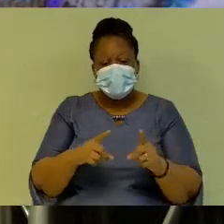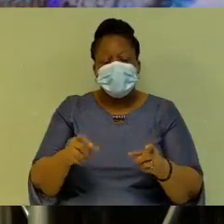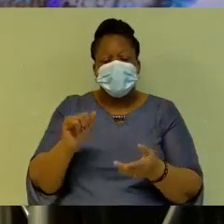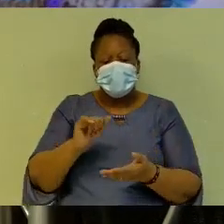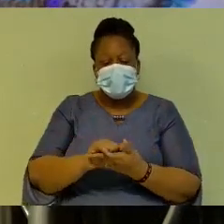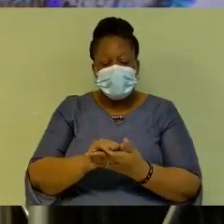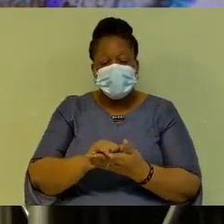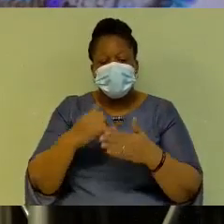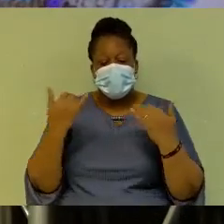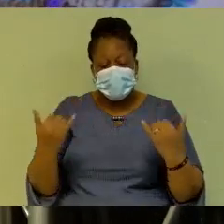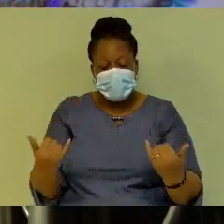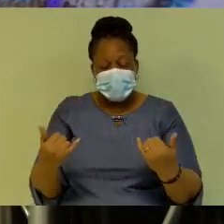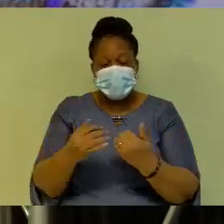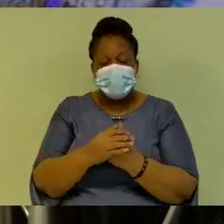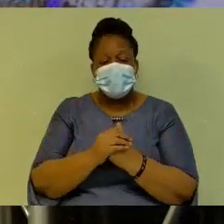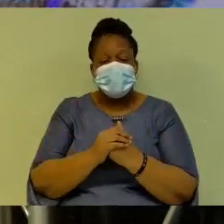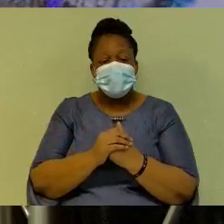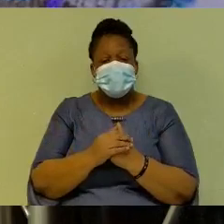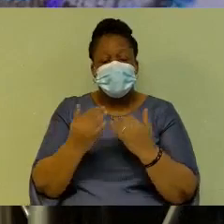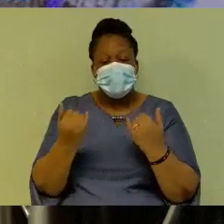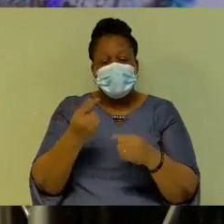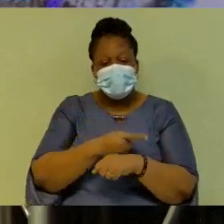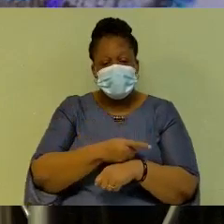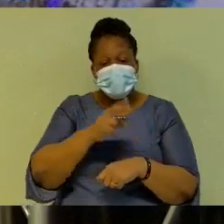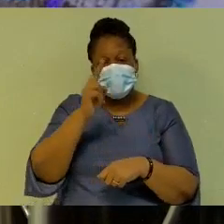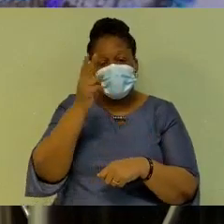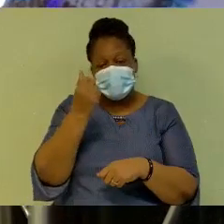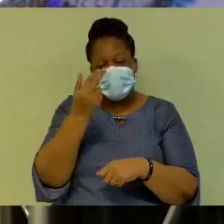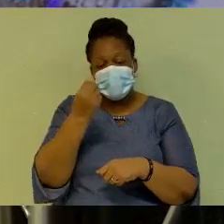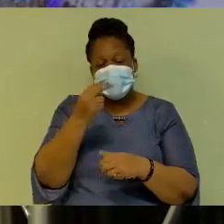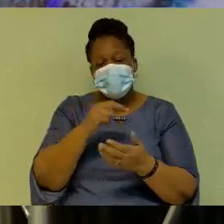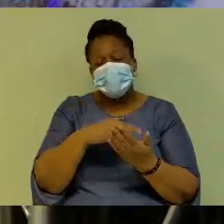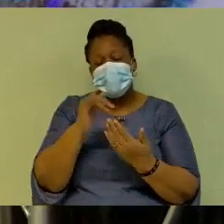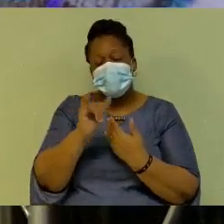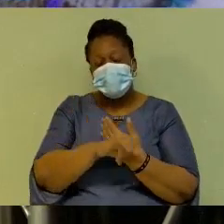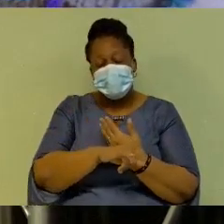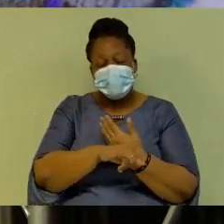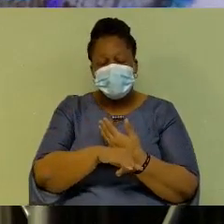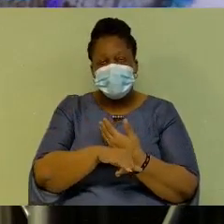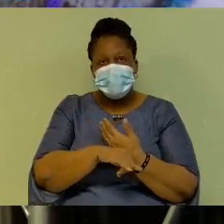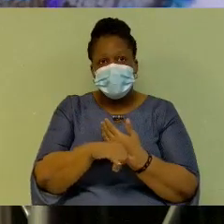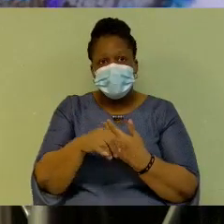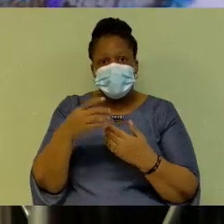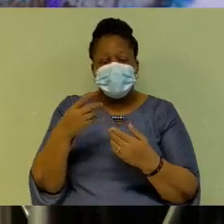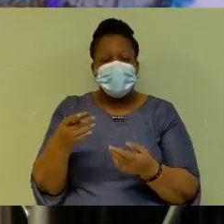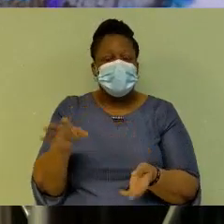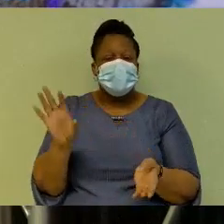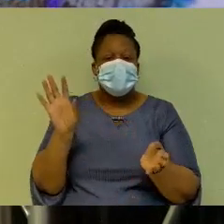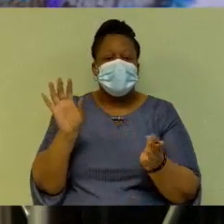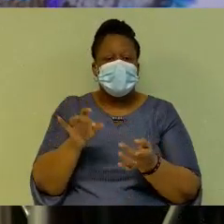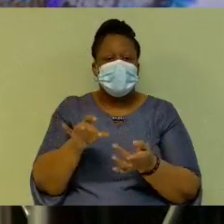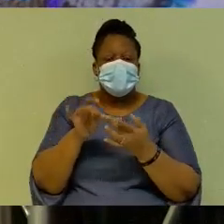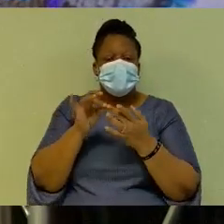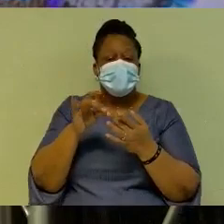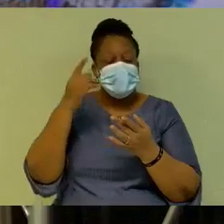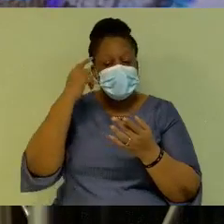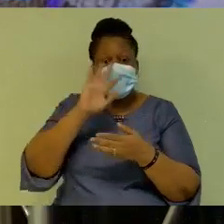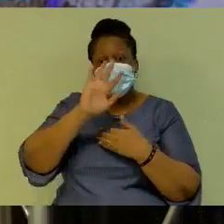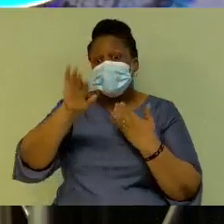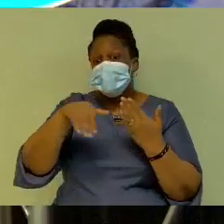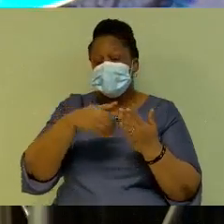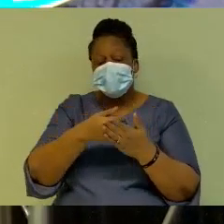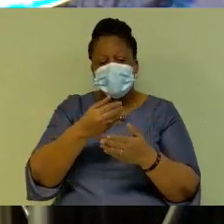history. Today, May 12, 2020, holds historic significance for nursing the world over. Today